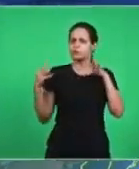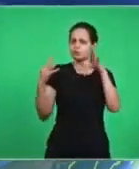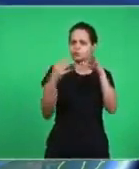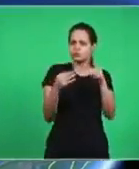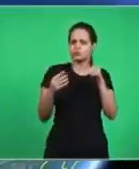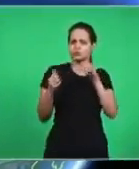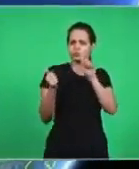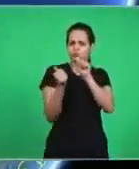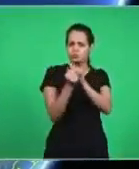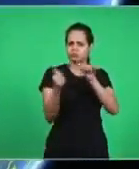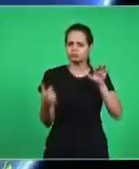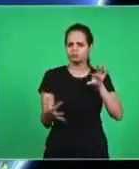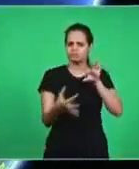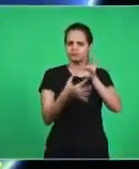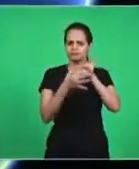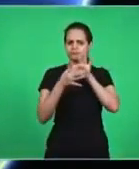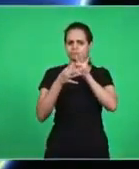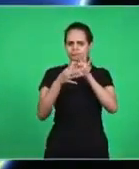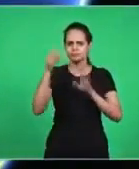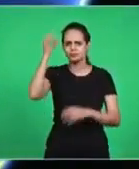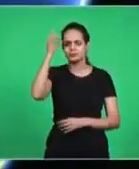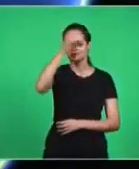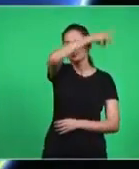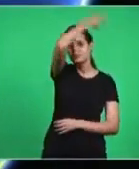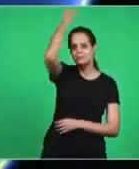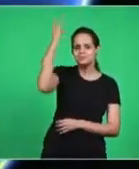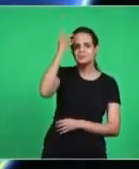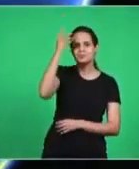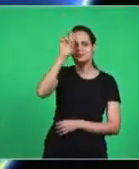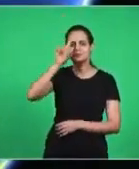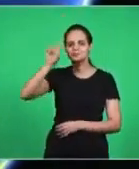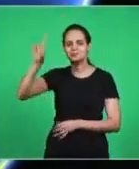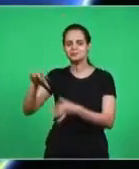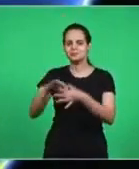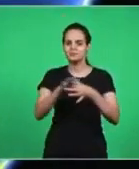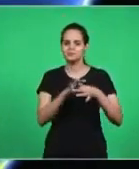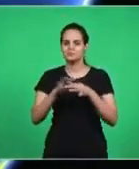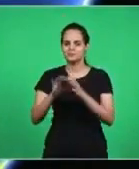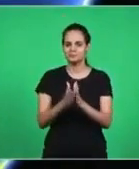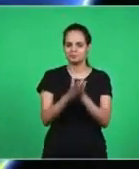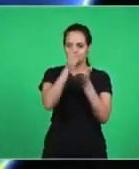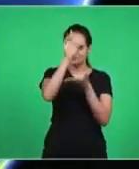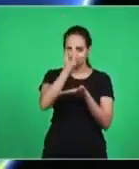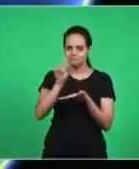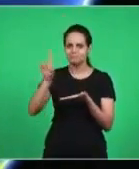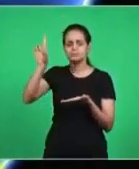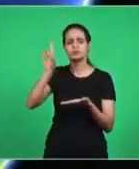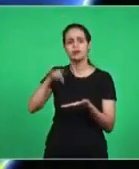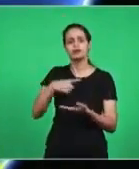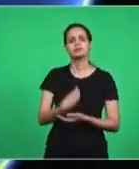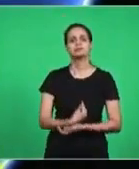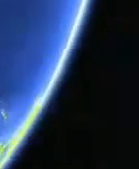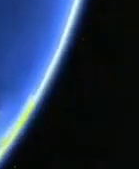same doctrine and direction of the Holy Spirit of God, united by the living Word.